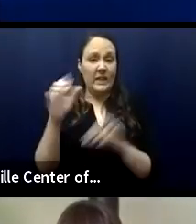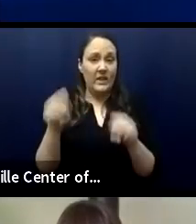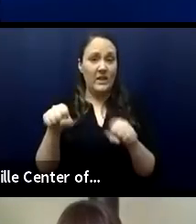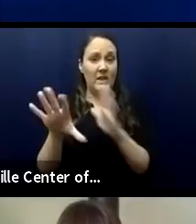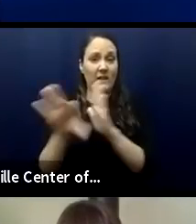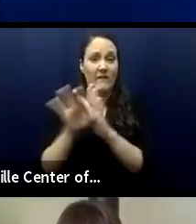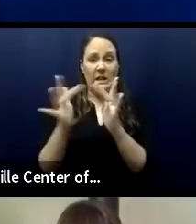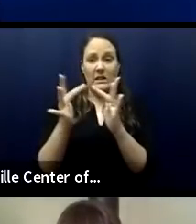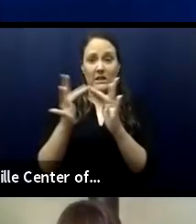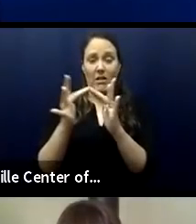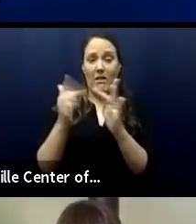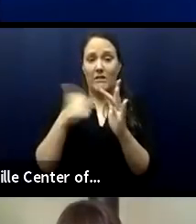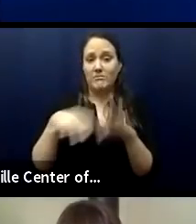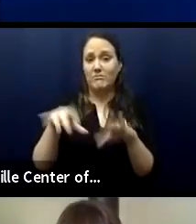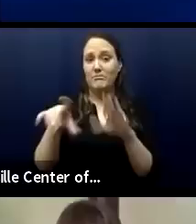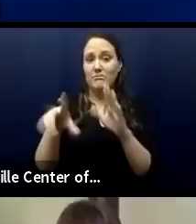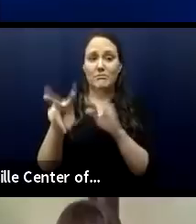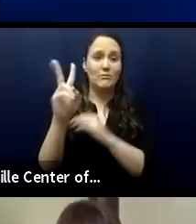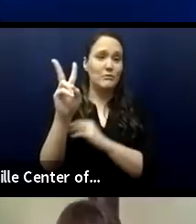minutes.